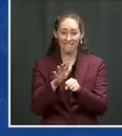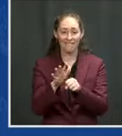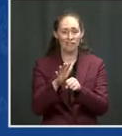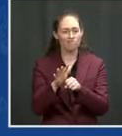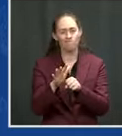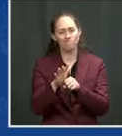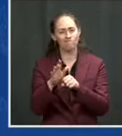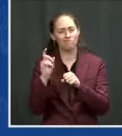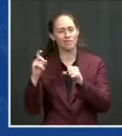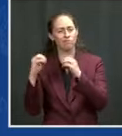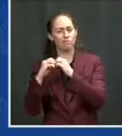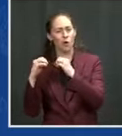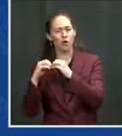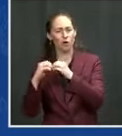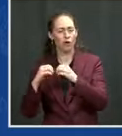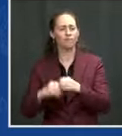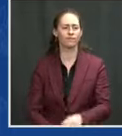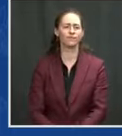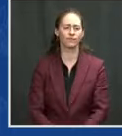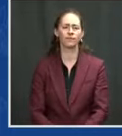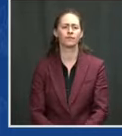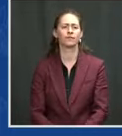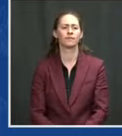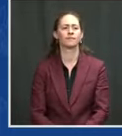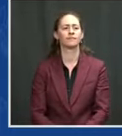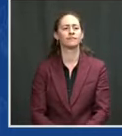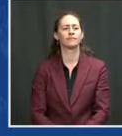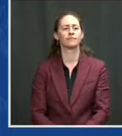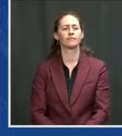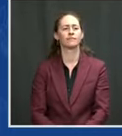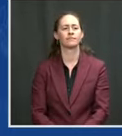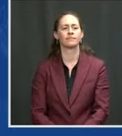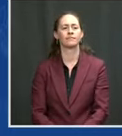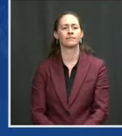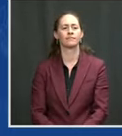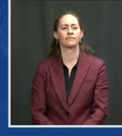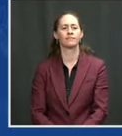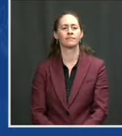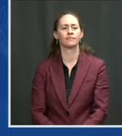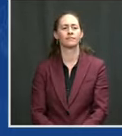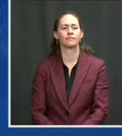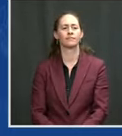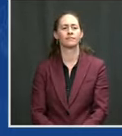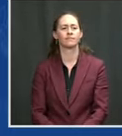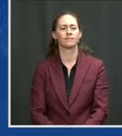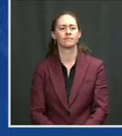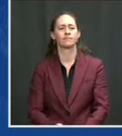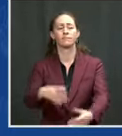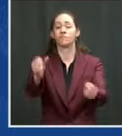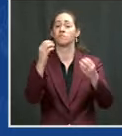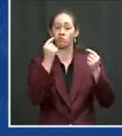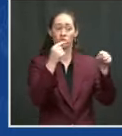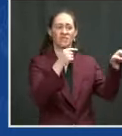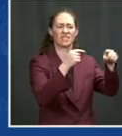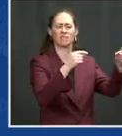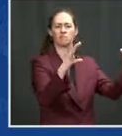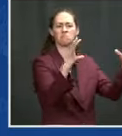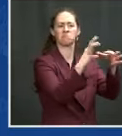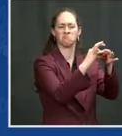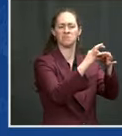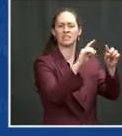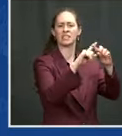vaccine maintenance program that's working with their pharmacy and is making sure that every single week they've got